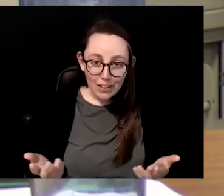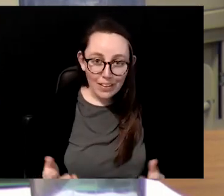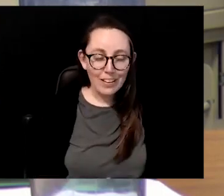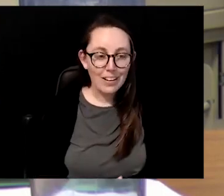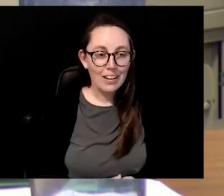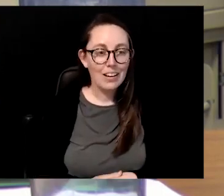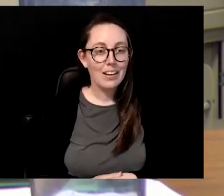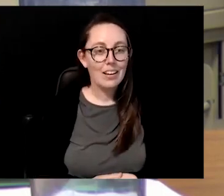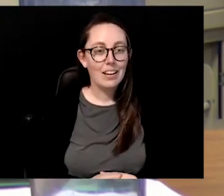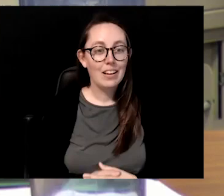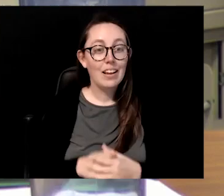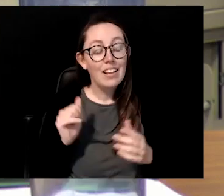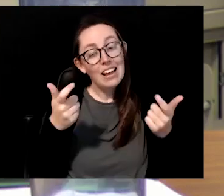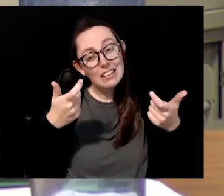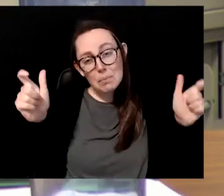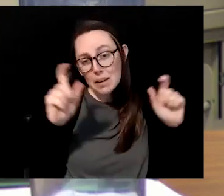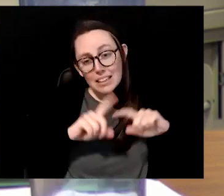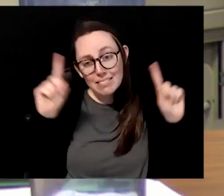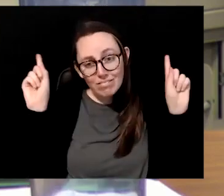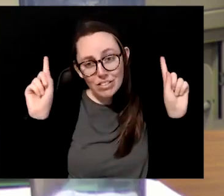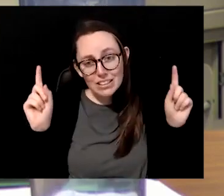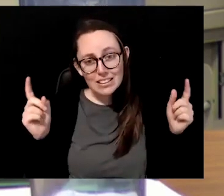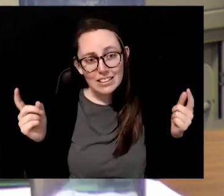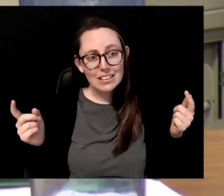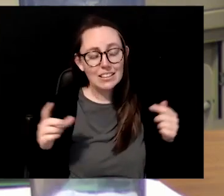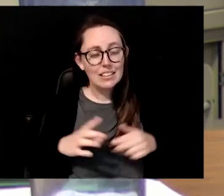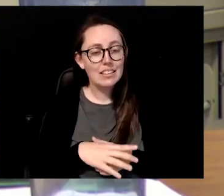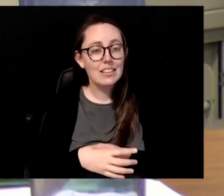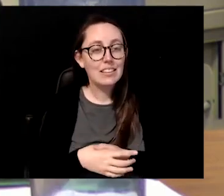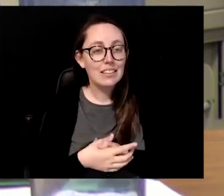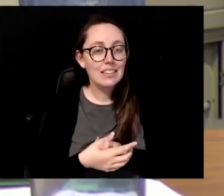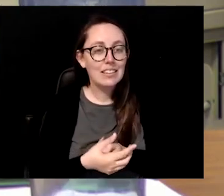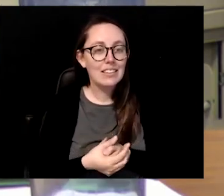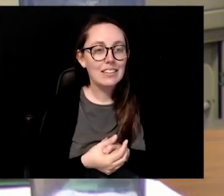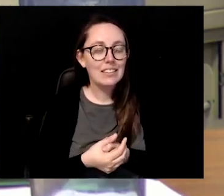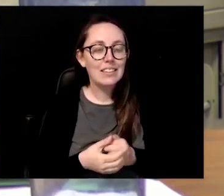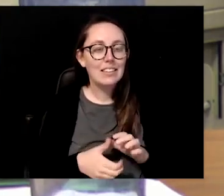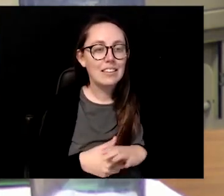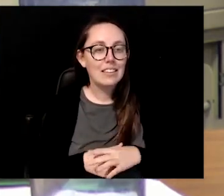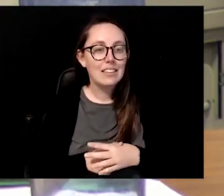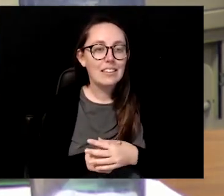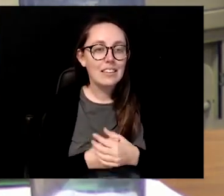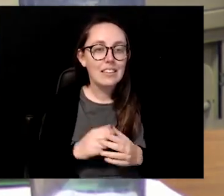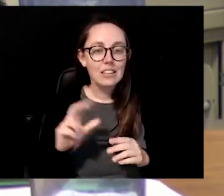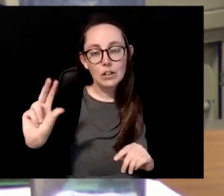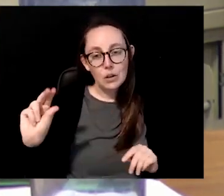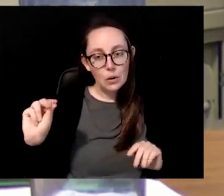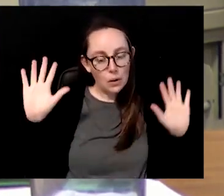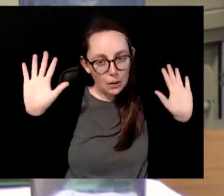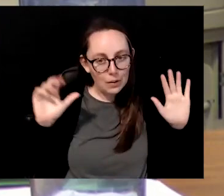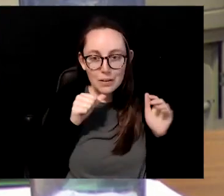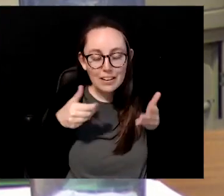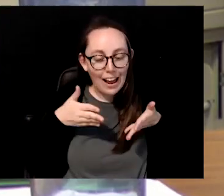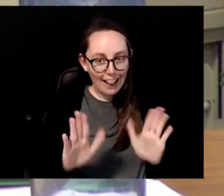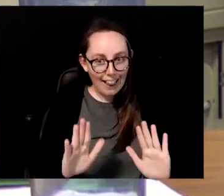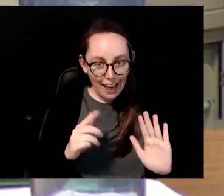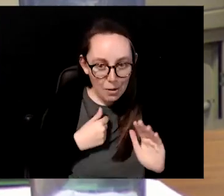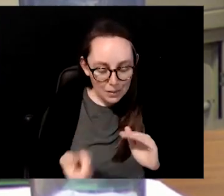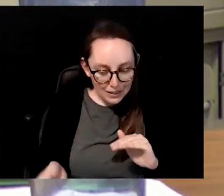it's a big difference to me let's just no no no no no no I don't want to go he won't let me go I'm not going to do that